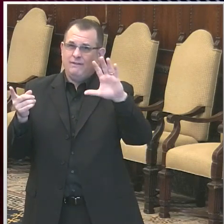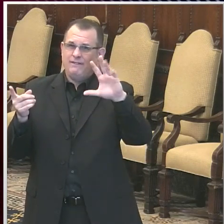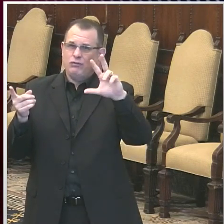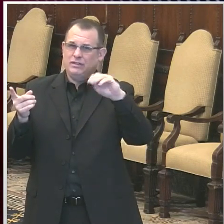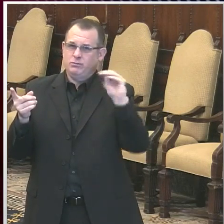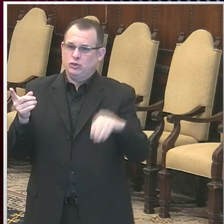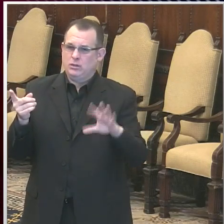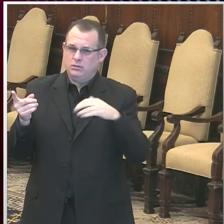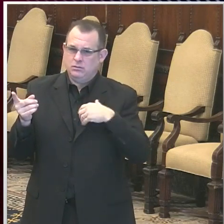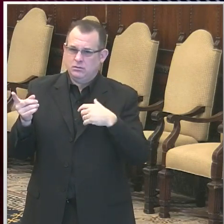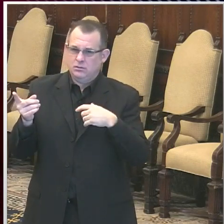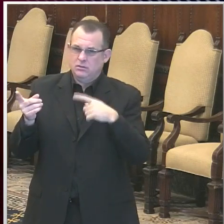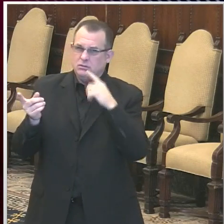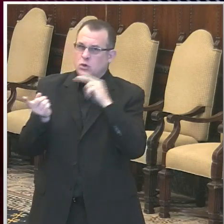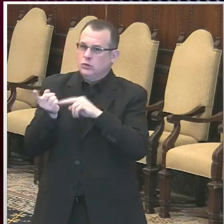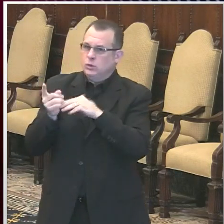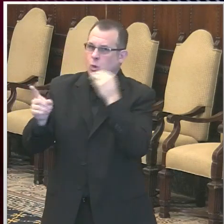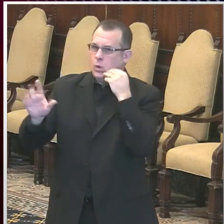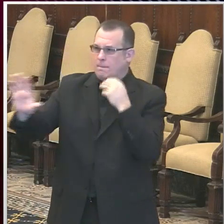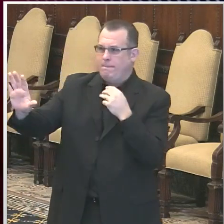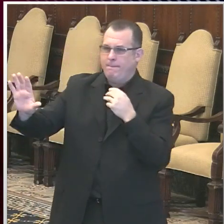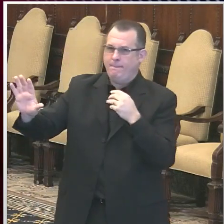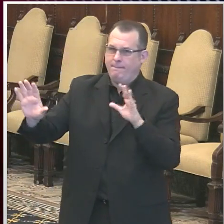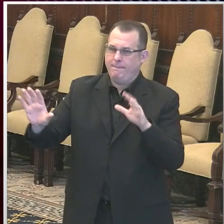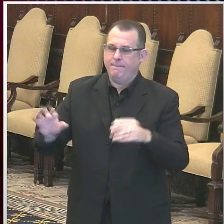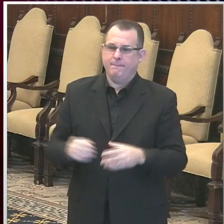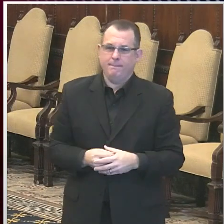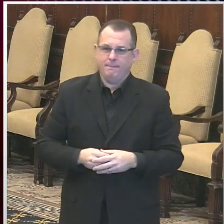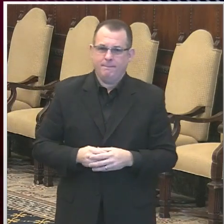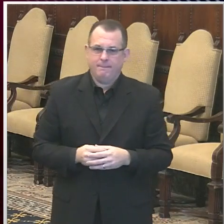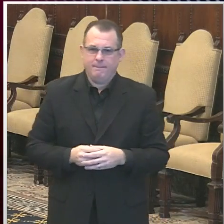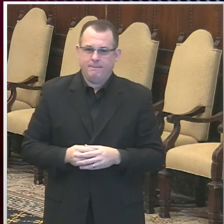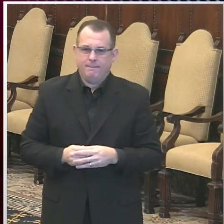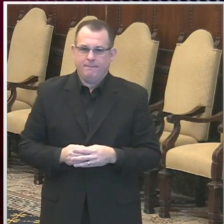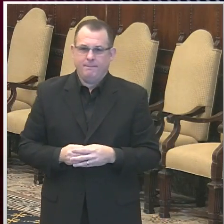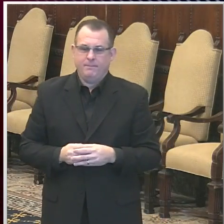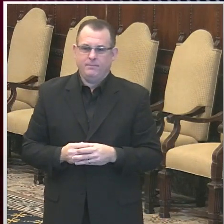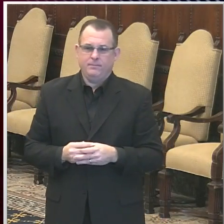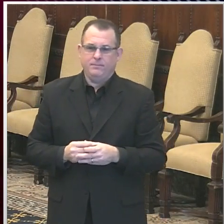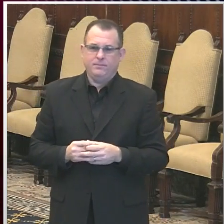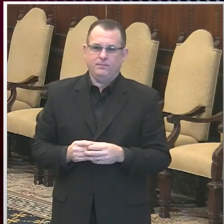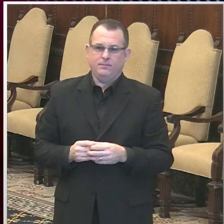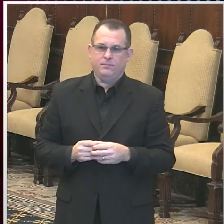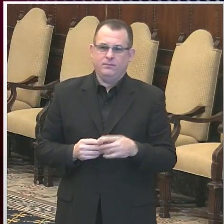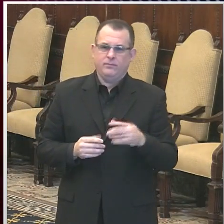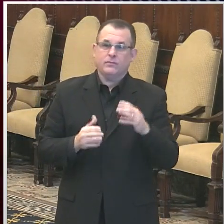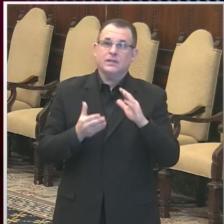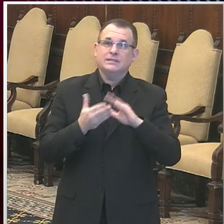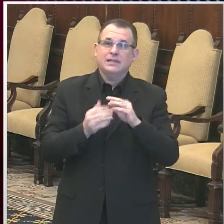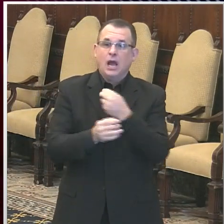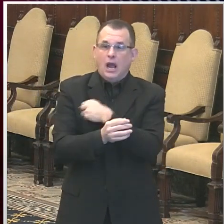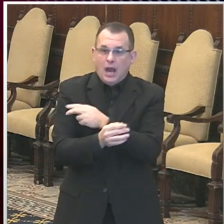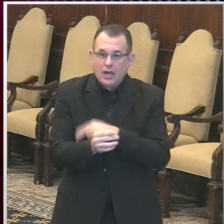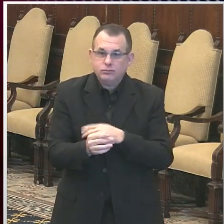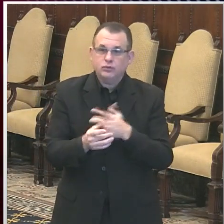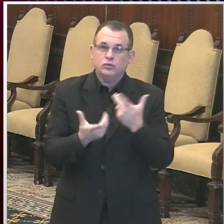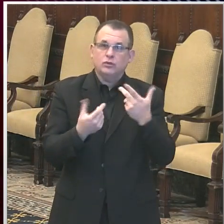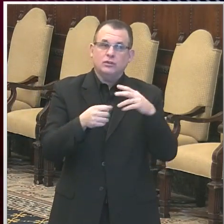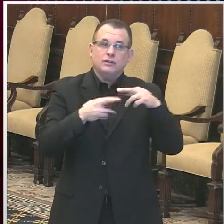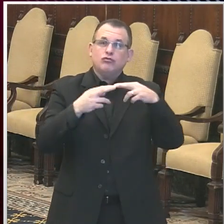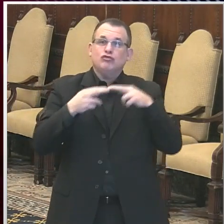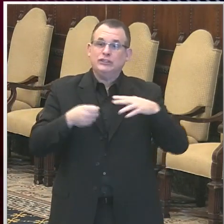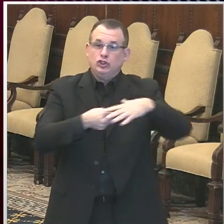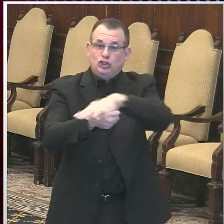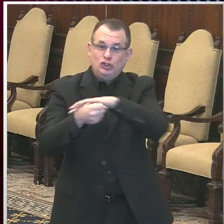in hospitals, we had a data problem today, so I can't give you a count on how many patients are in our city's hospitals or in our region's hospitals. We do know